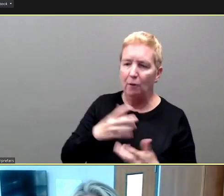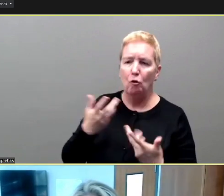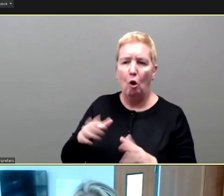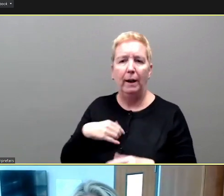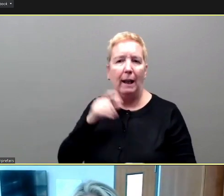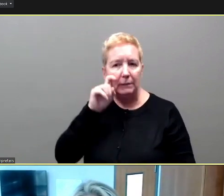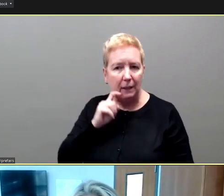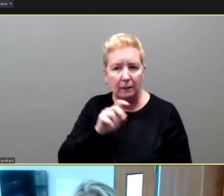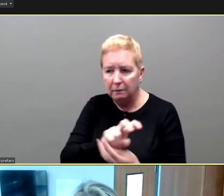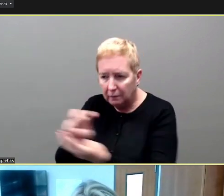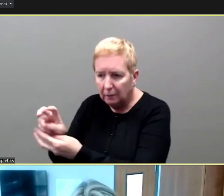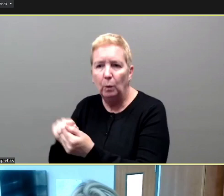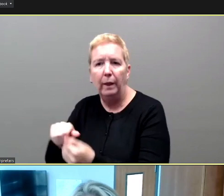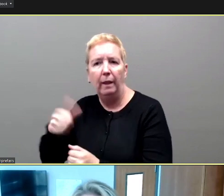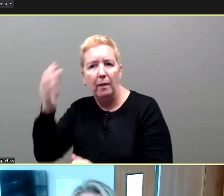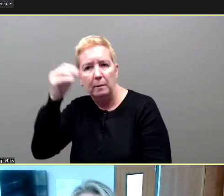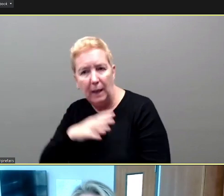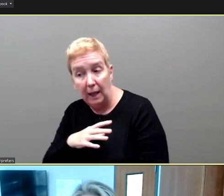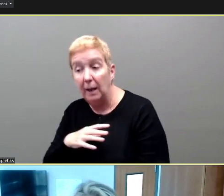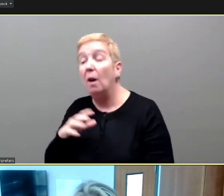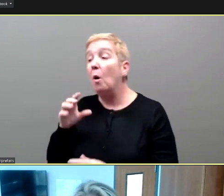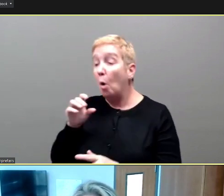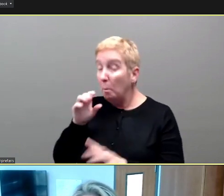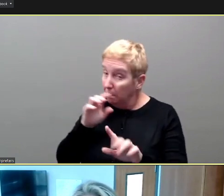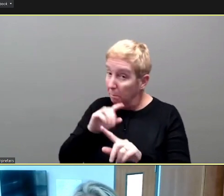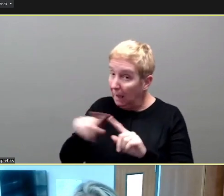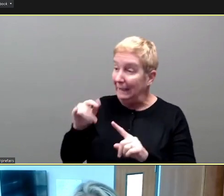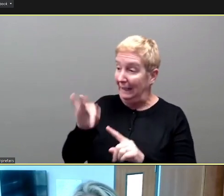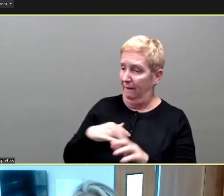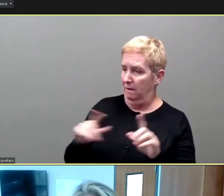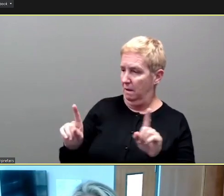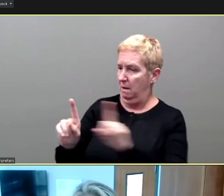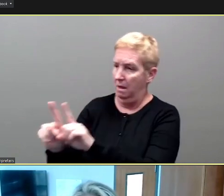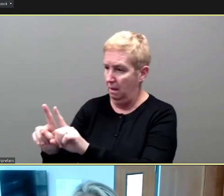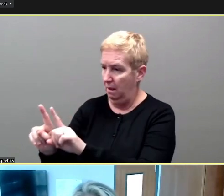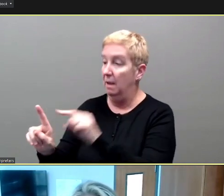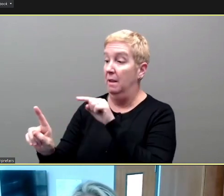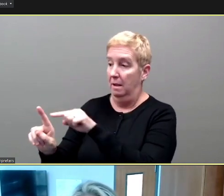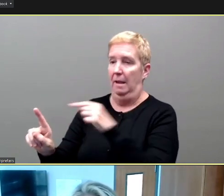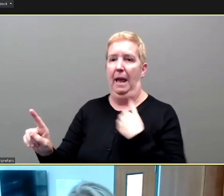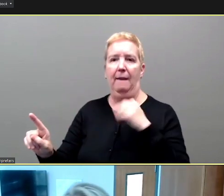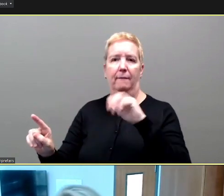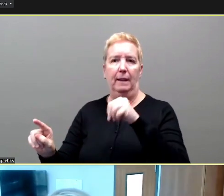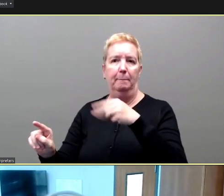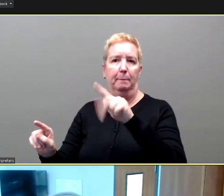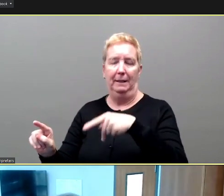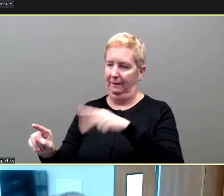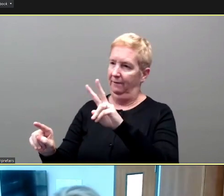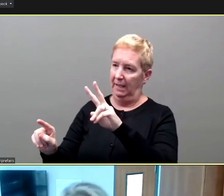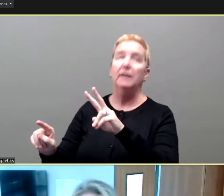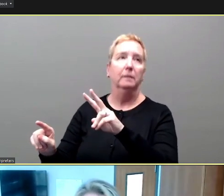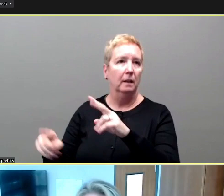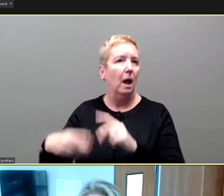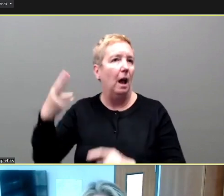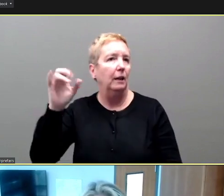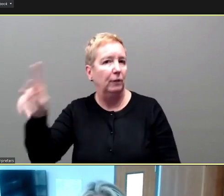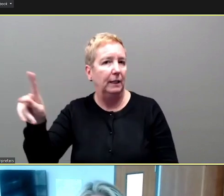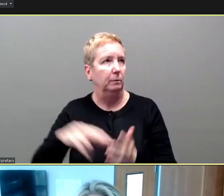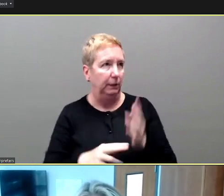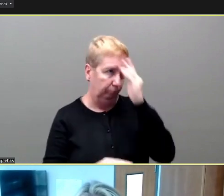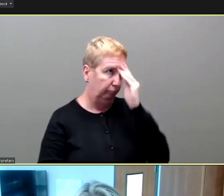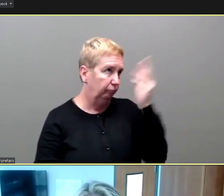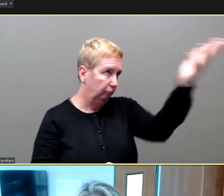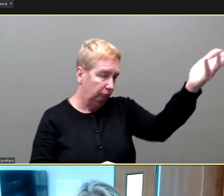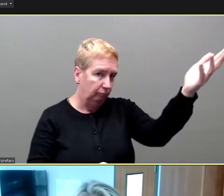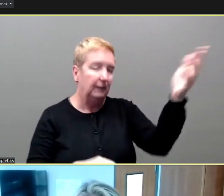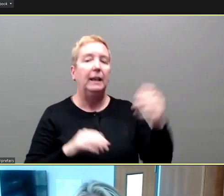who's had contact with someone with monkeypox is at risk. So we do want people to know, hey, if you're at risk, if you've had multiple